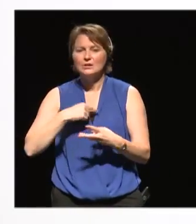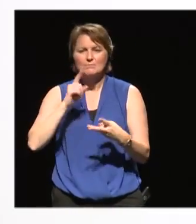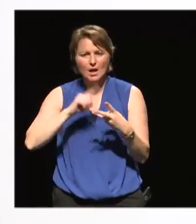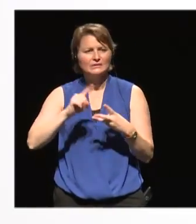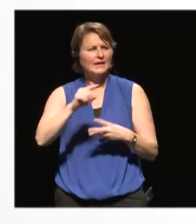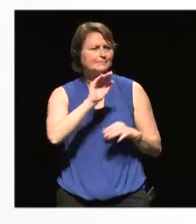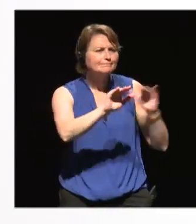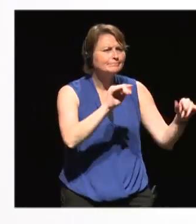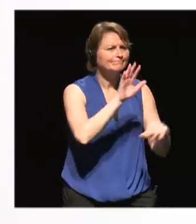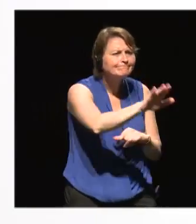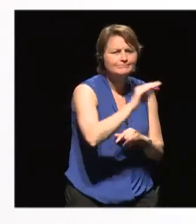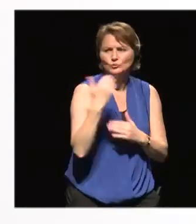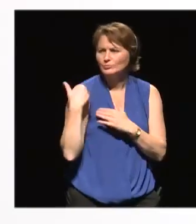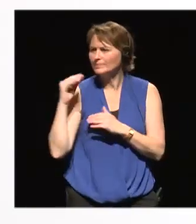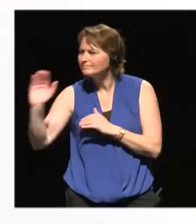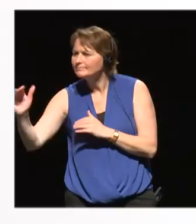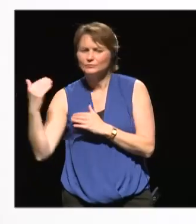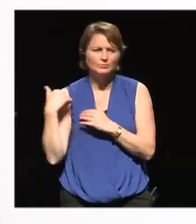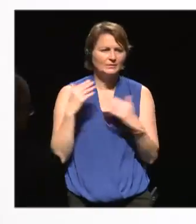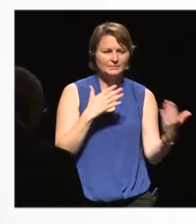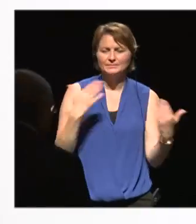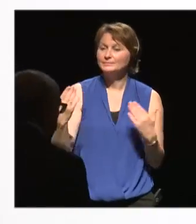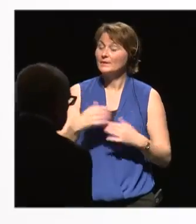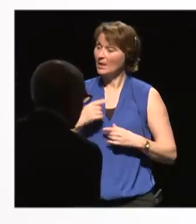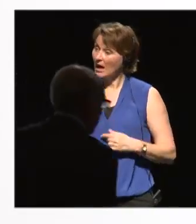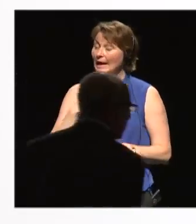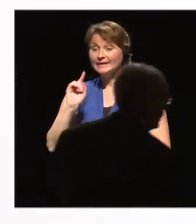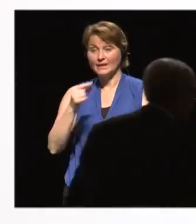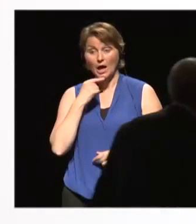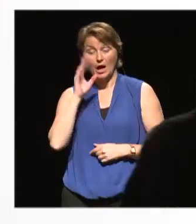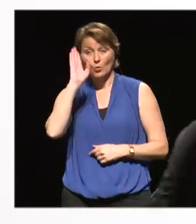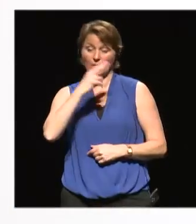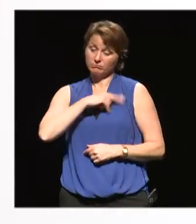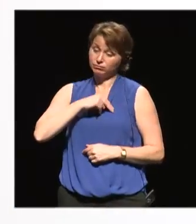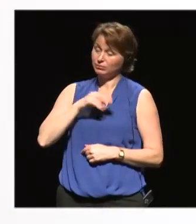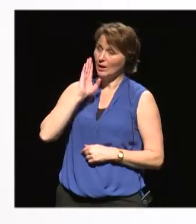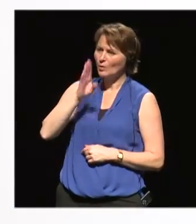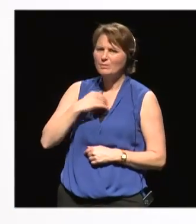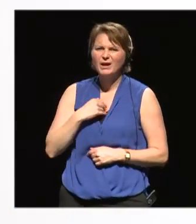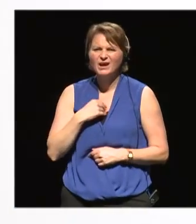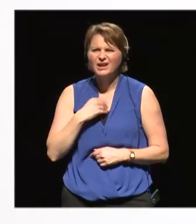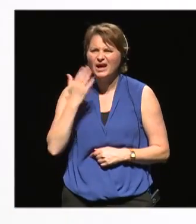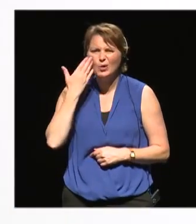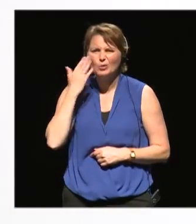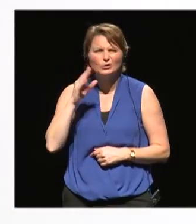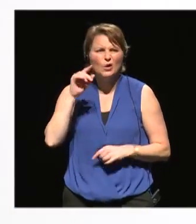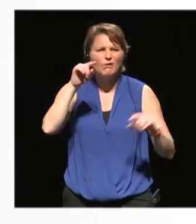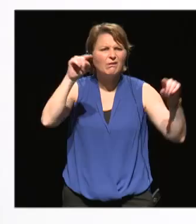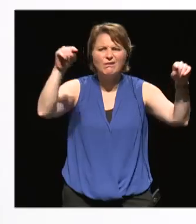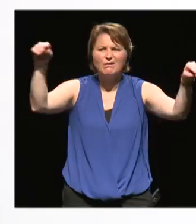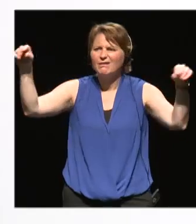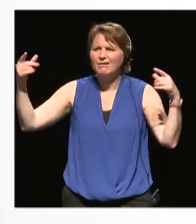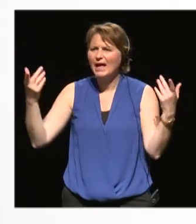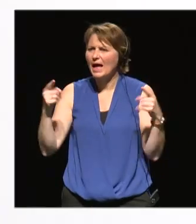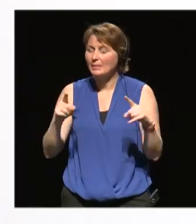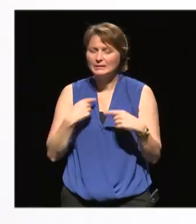accountable. But I can make a commitment, but I want to know what's happening. How can I assess or judge the impact